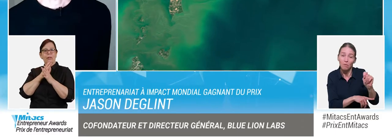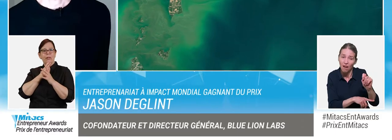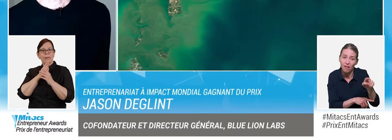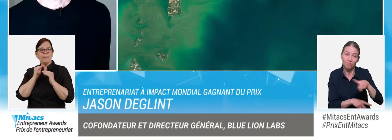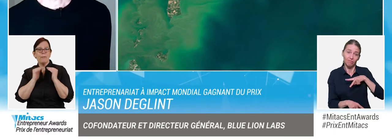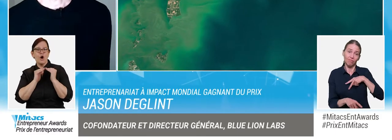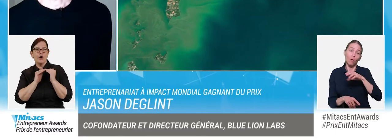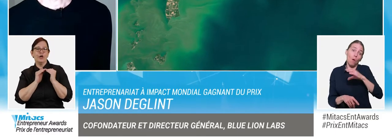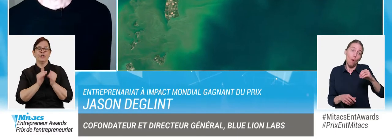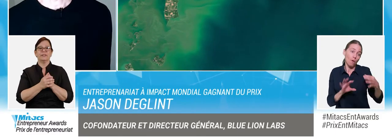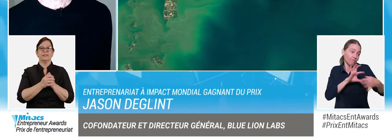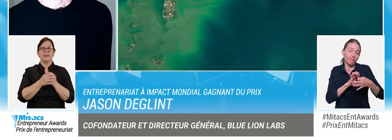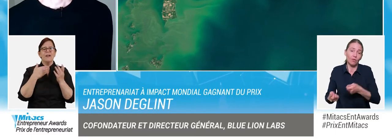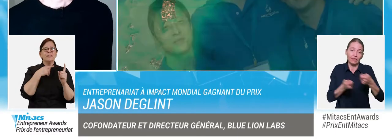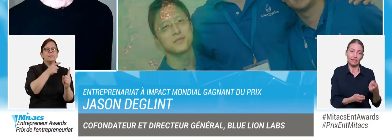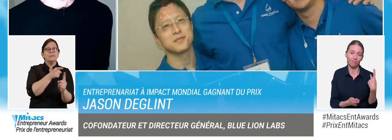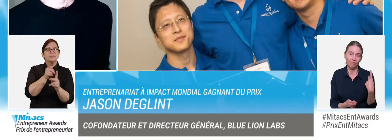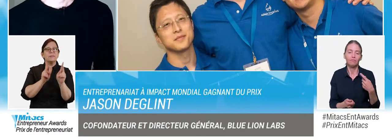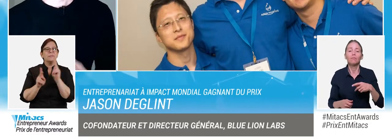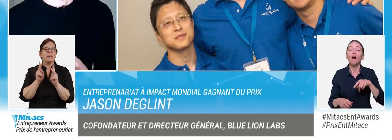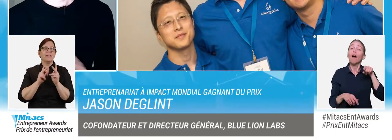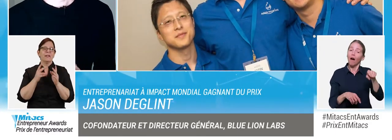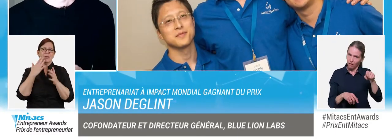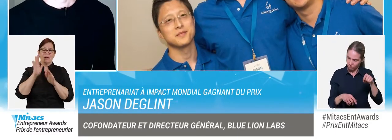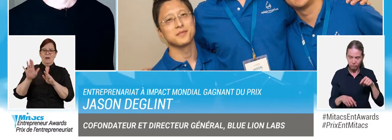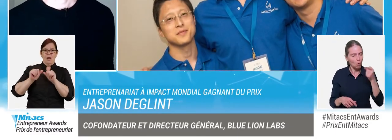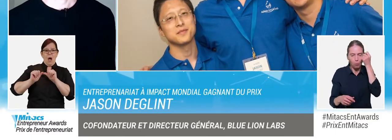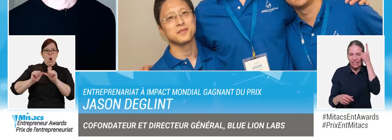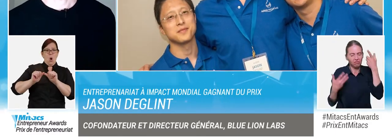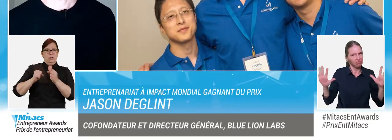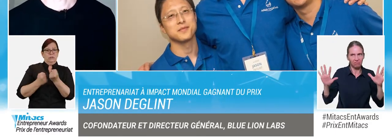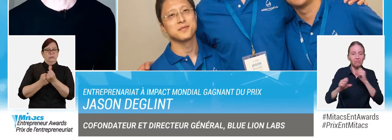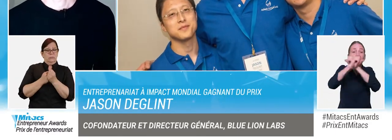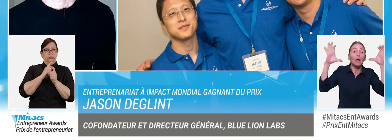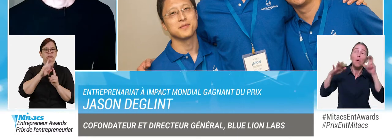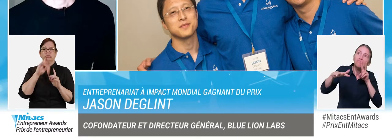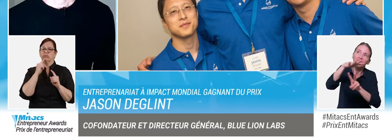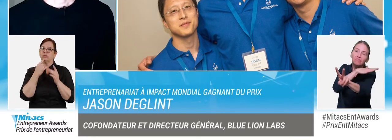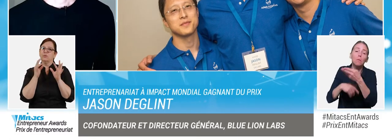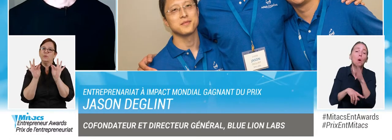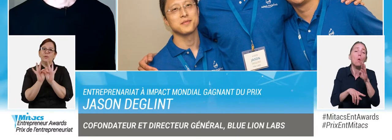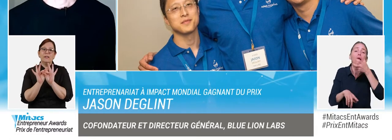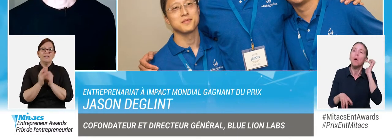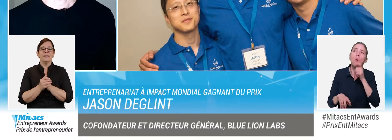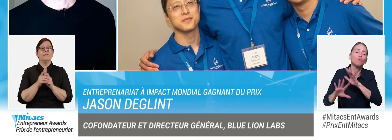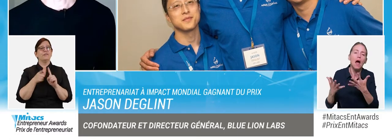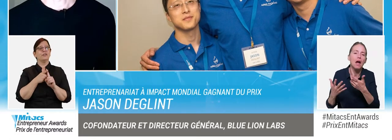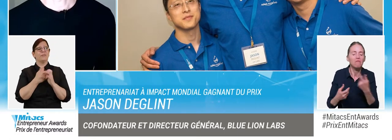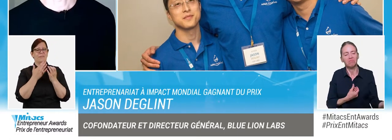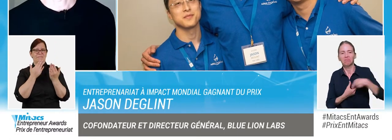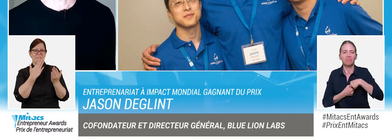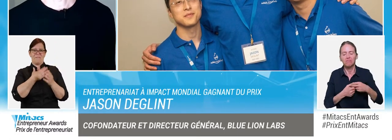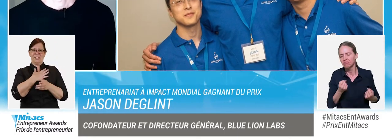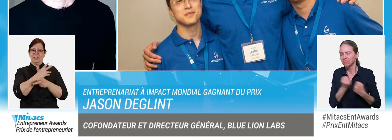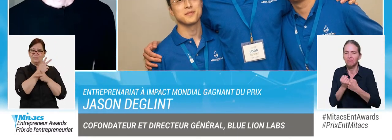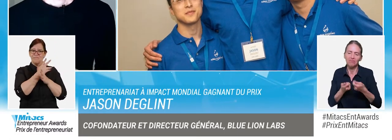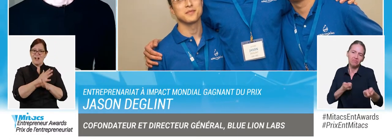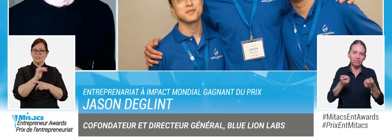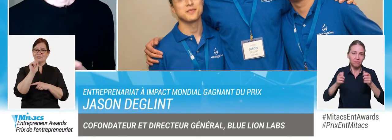our strategic global partner. There are some very specific people I want to thank, as your ongoing support has been very